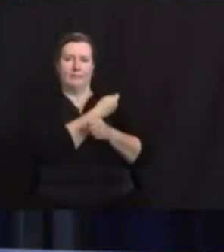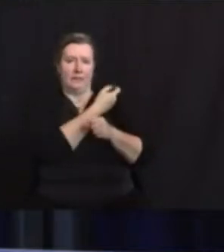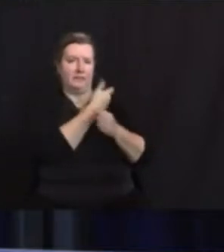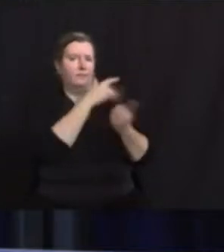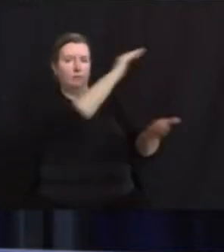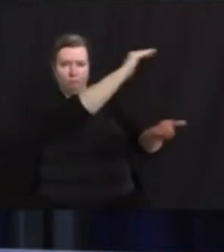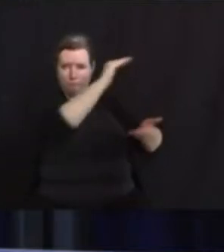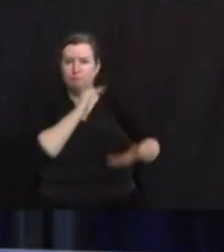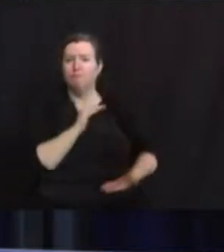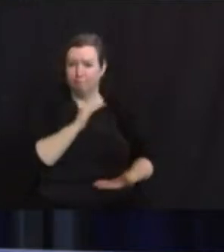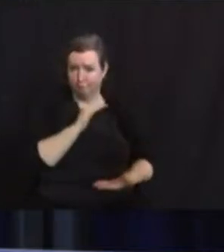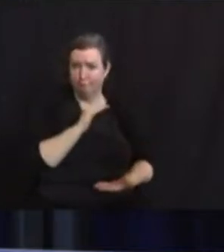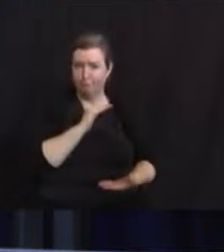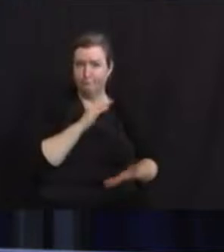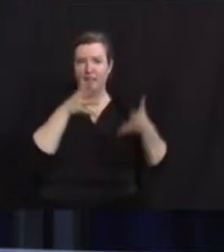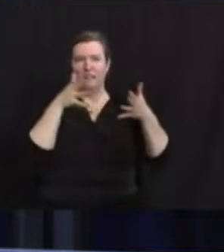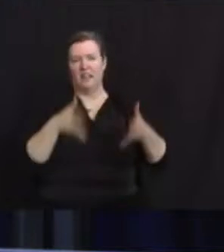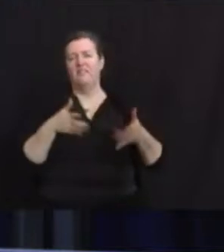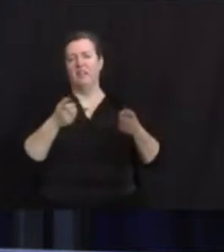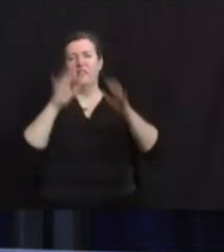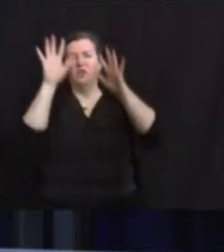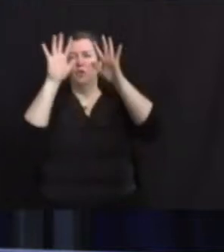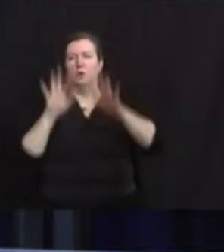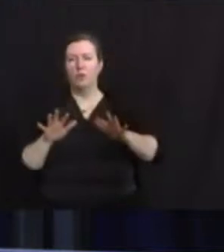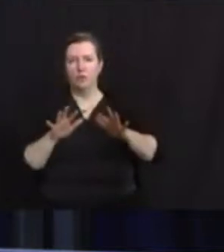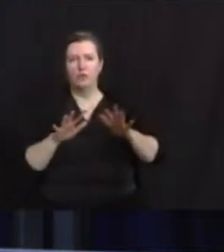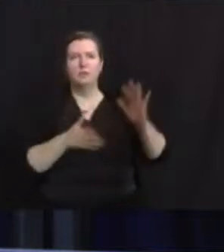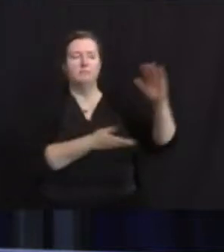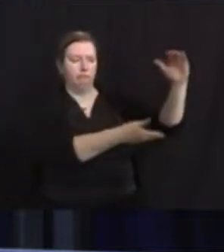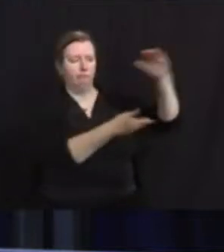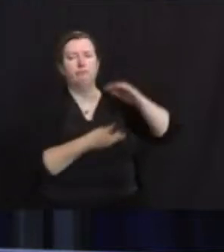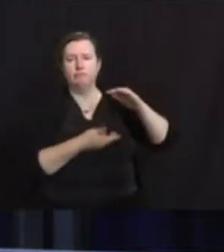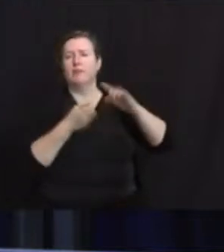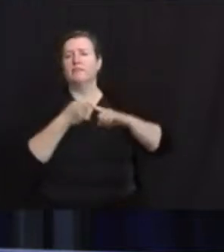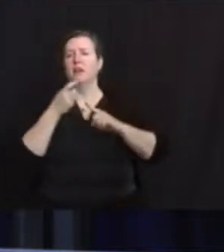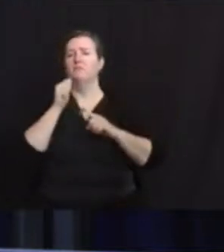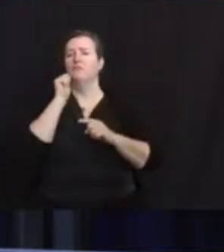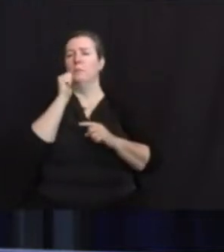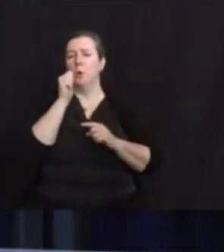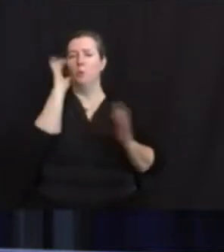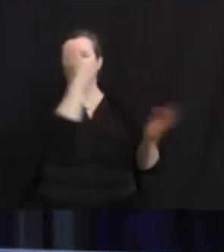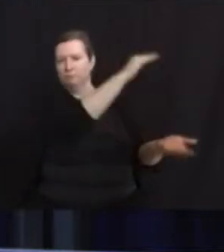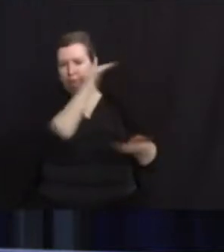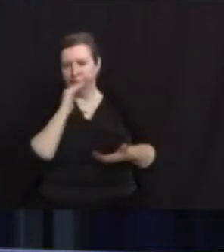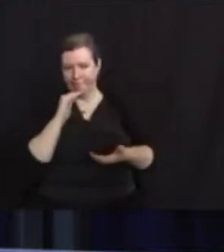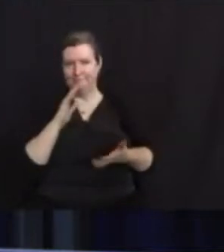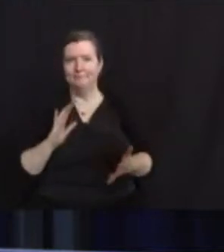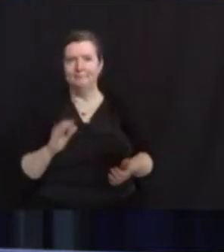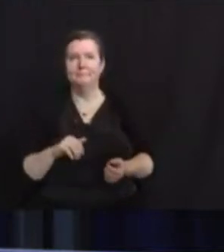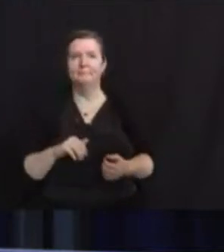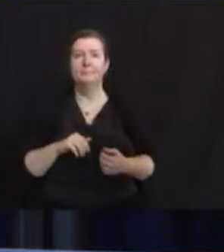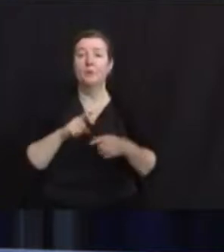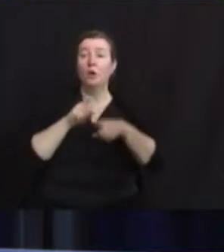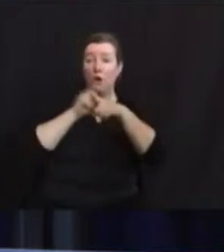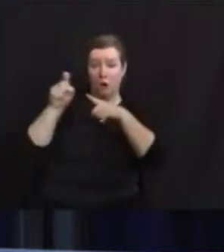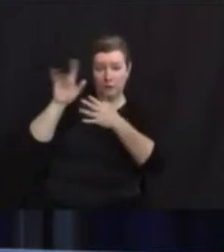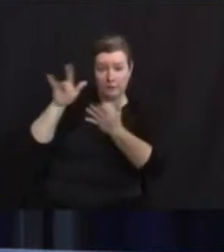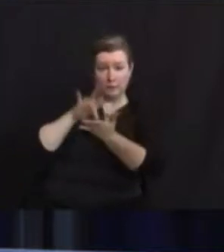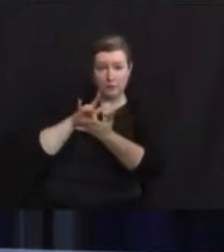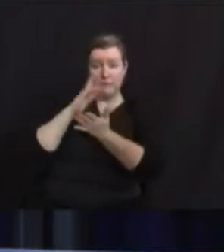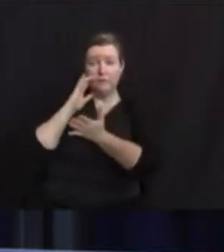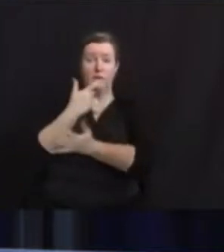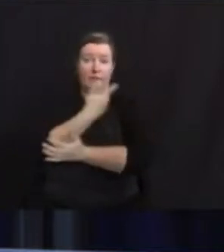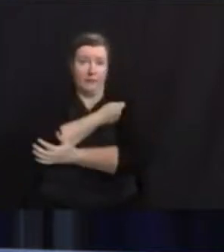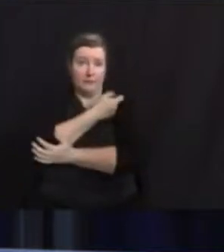tomorrow. The vaccine call center remained operational through the storm and continued to pre-register individuals,